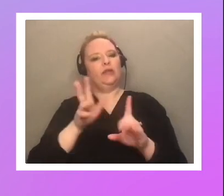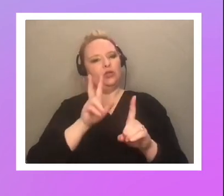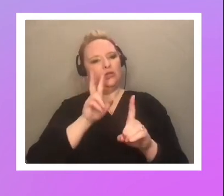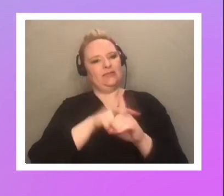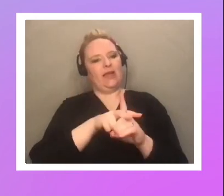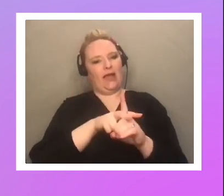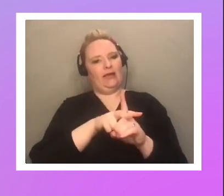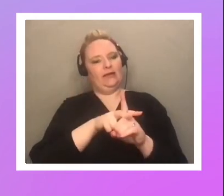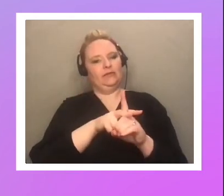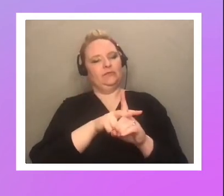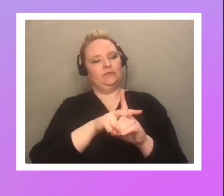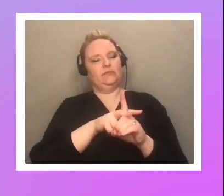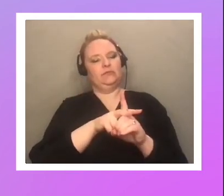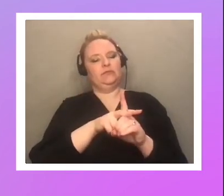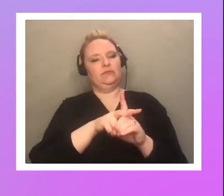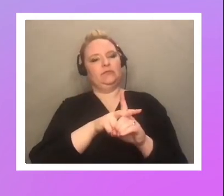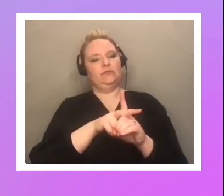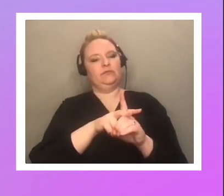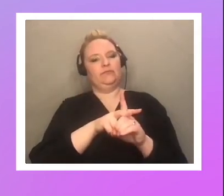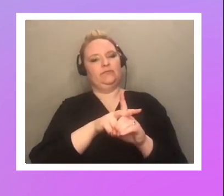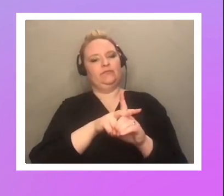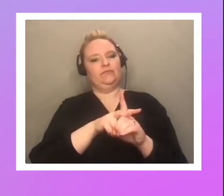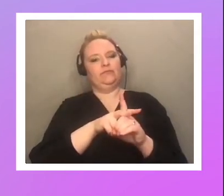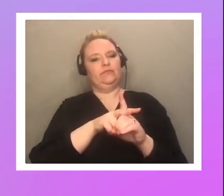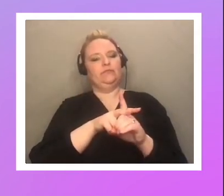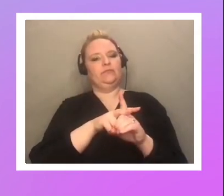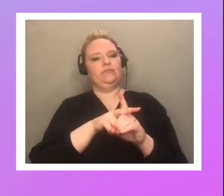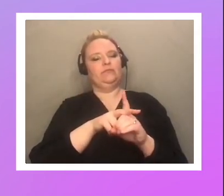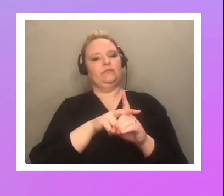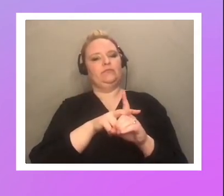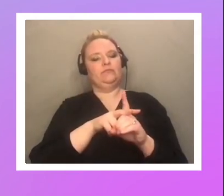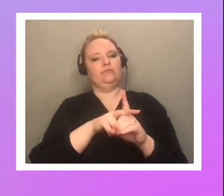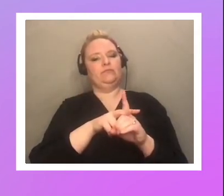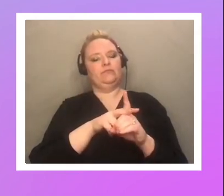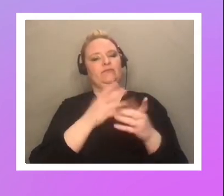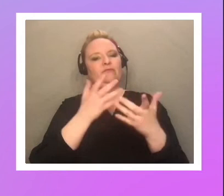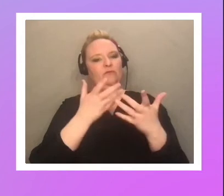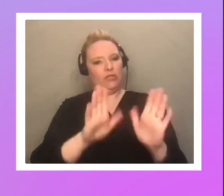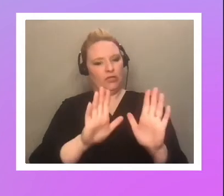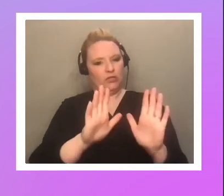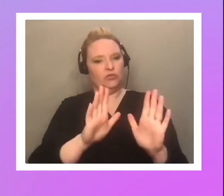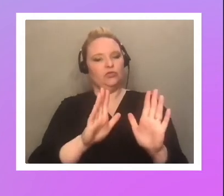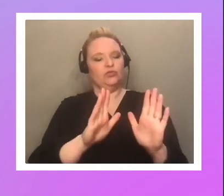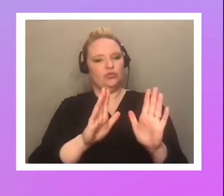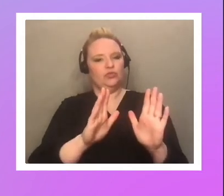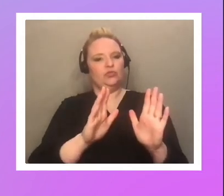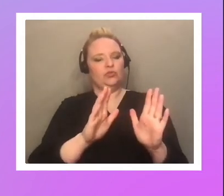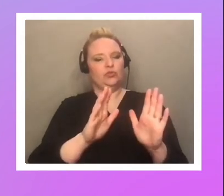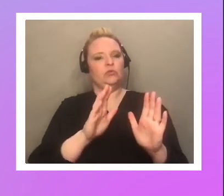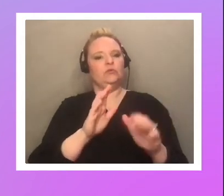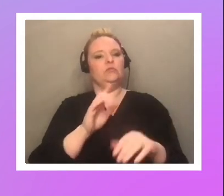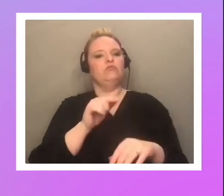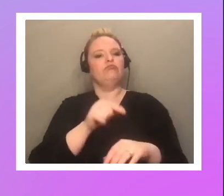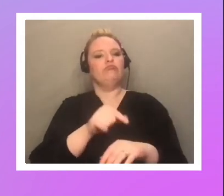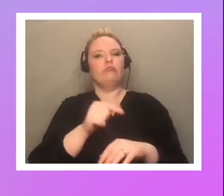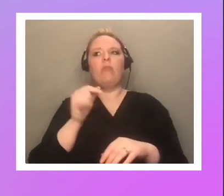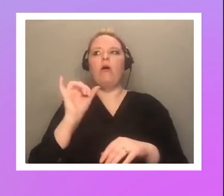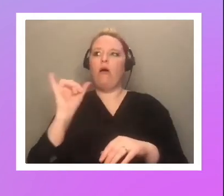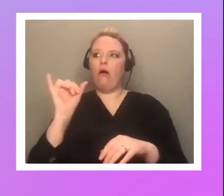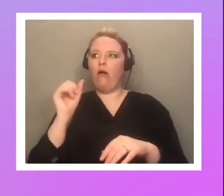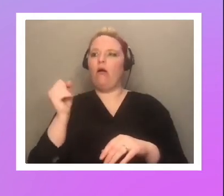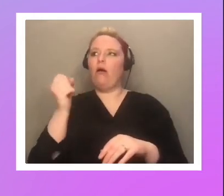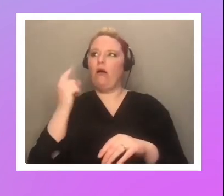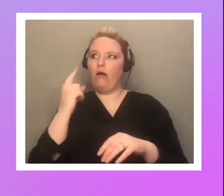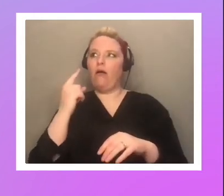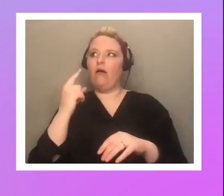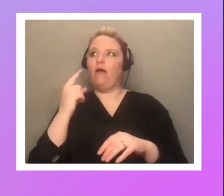team member on certain projects, and that helps them understand, okay,